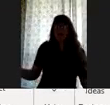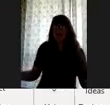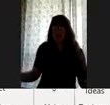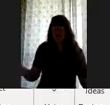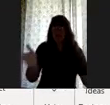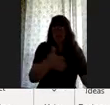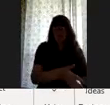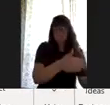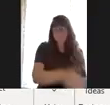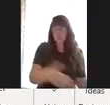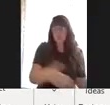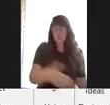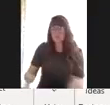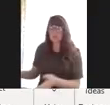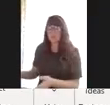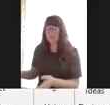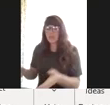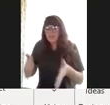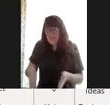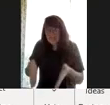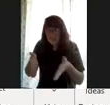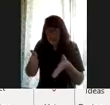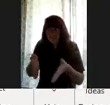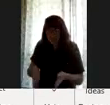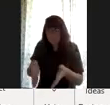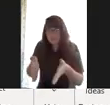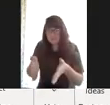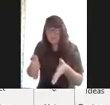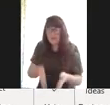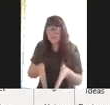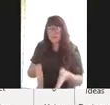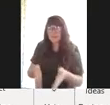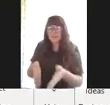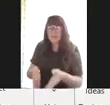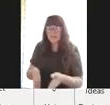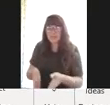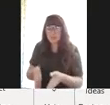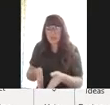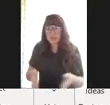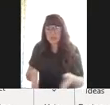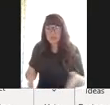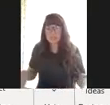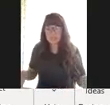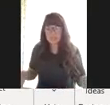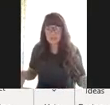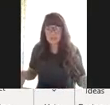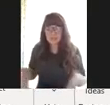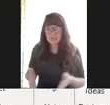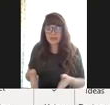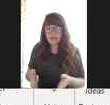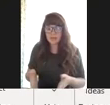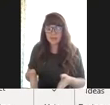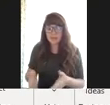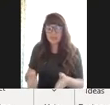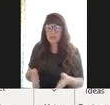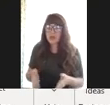the chart, the position experience ultimate, they can have past, present, and future in that